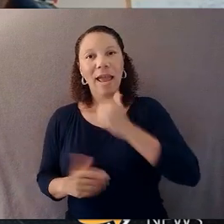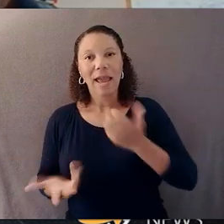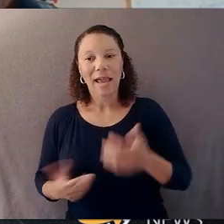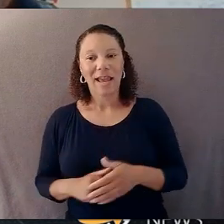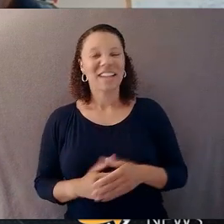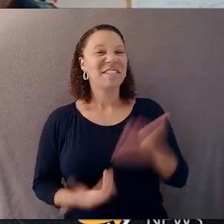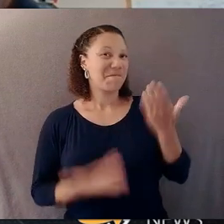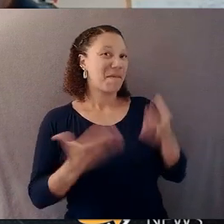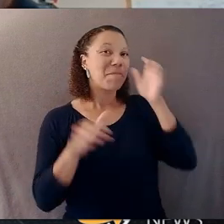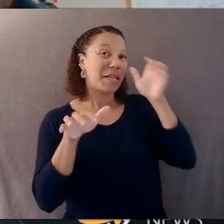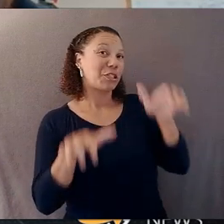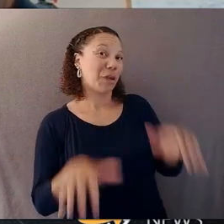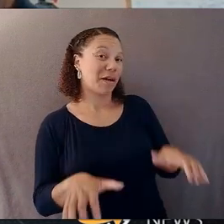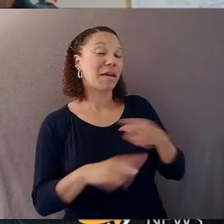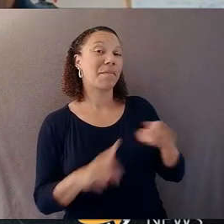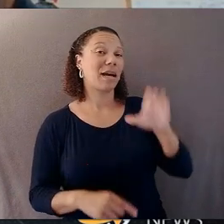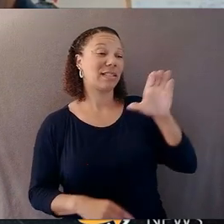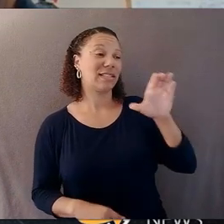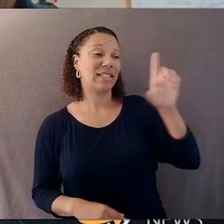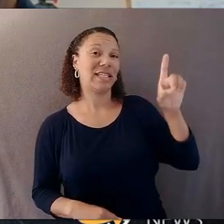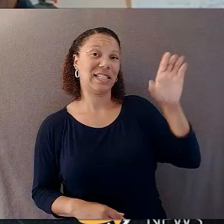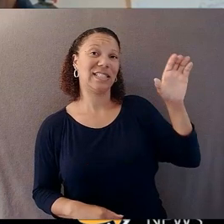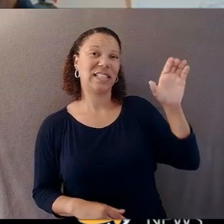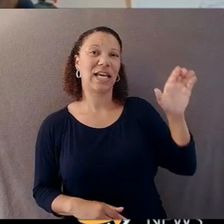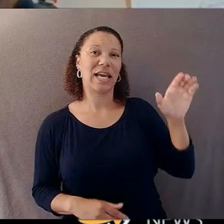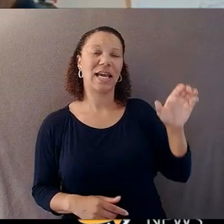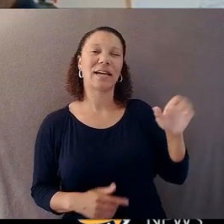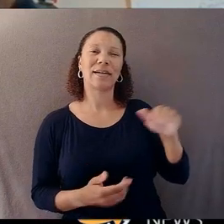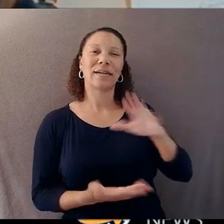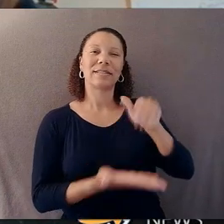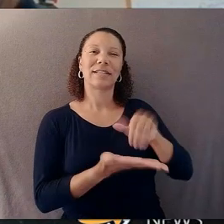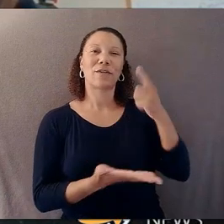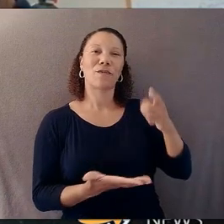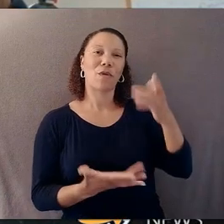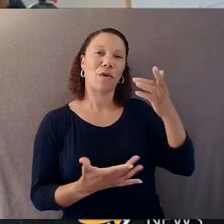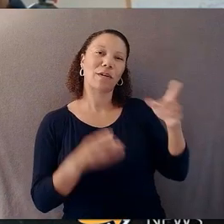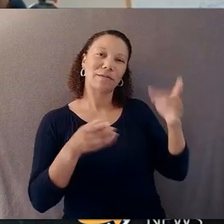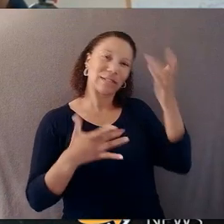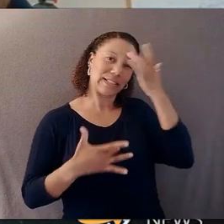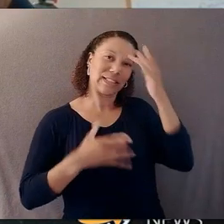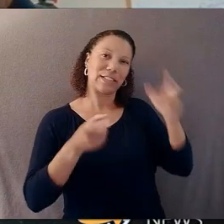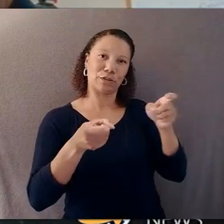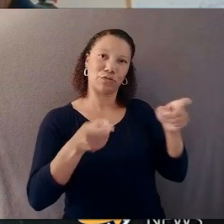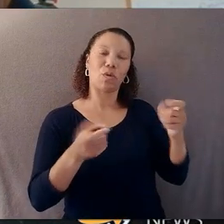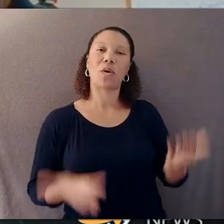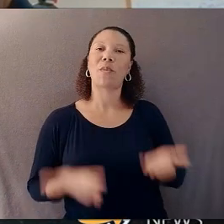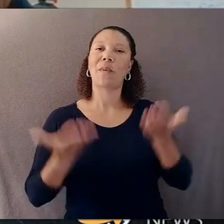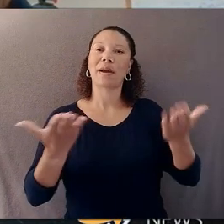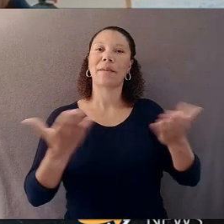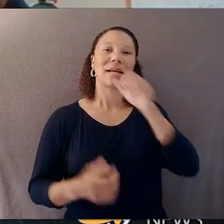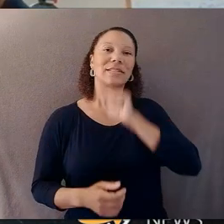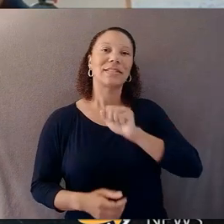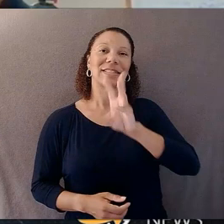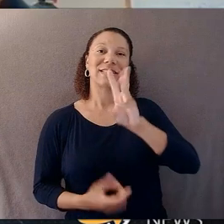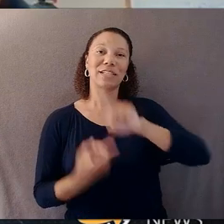be a little surprising, but the CDC recommends that kids ages 6 to 17 years old should get out for at least an